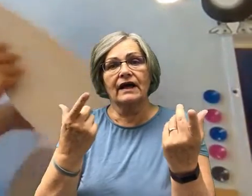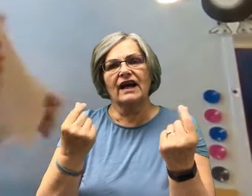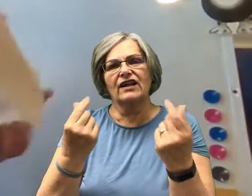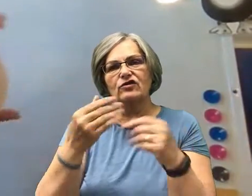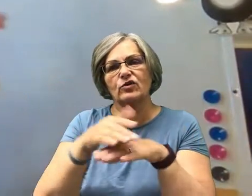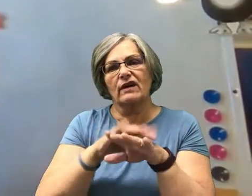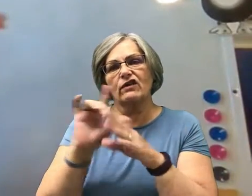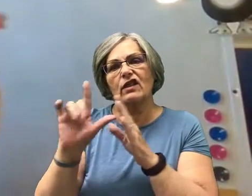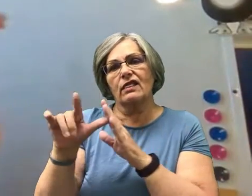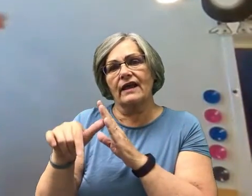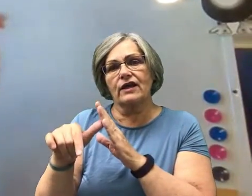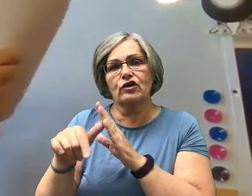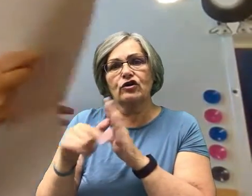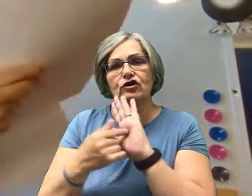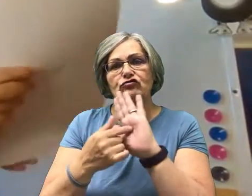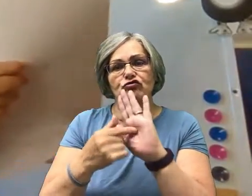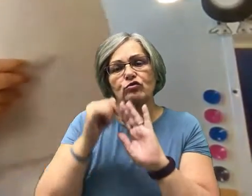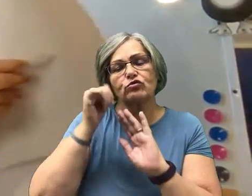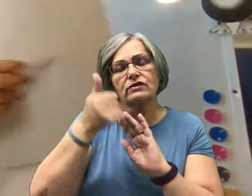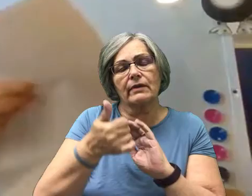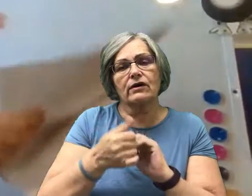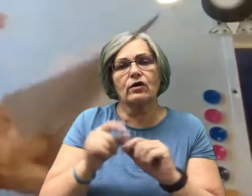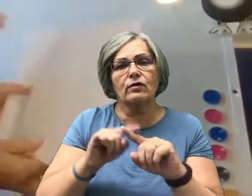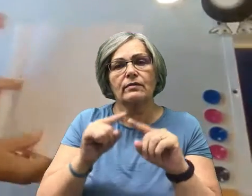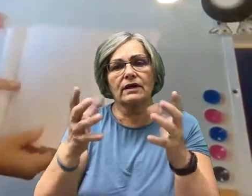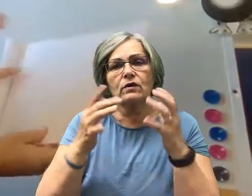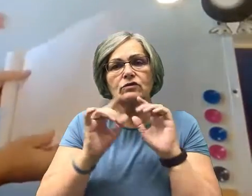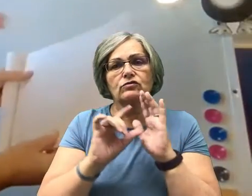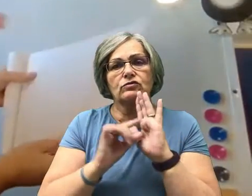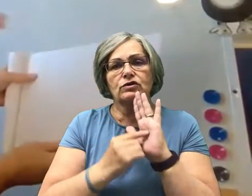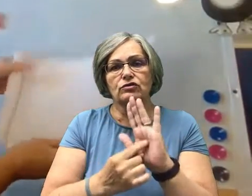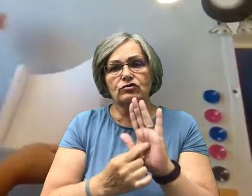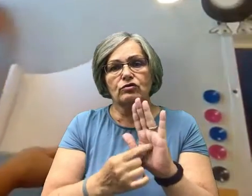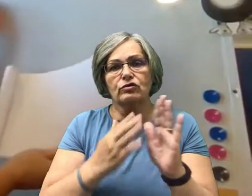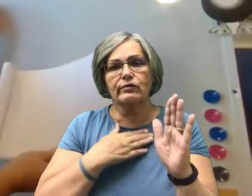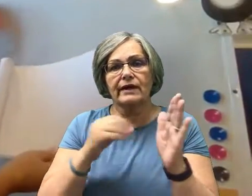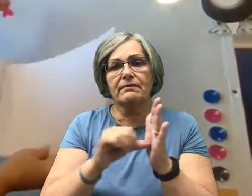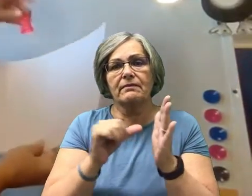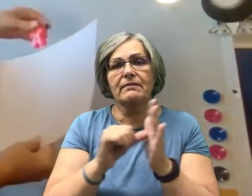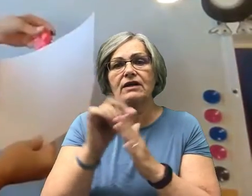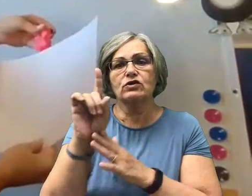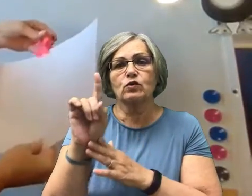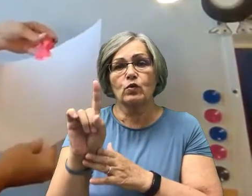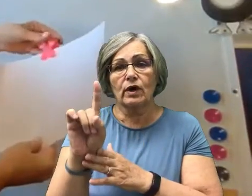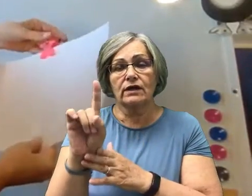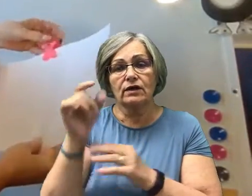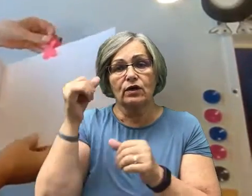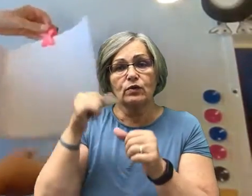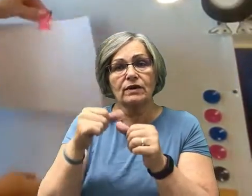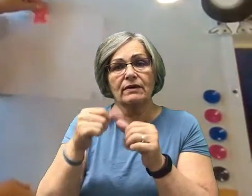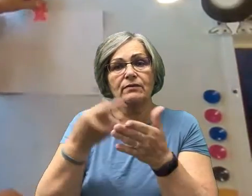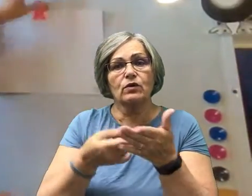I'll do my cover when I'm done here and come back and show you that tomorrow. But I'd like to show you my page